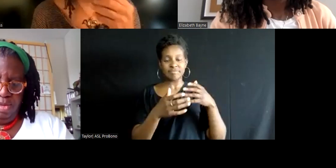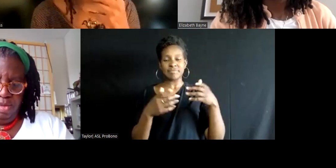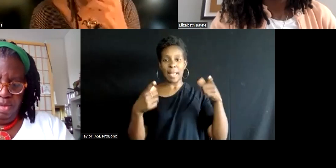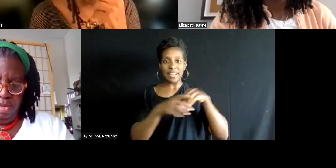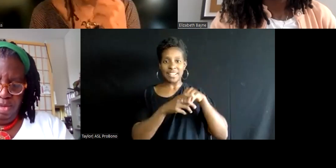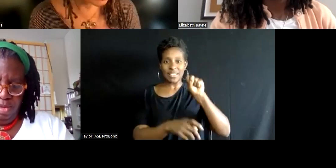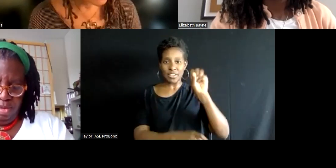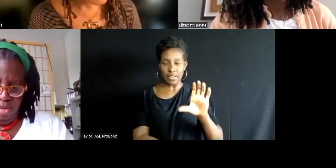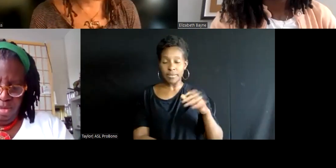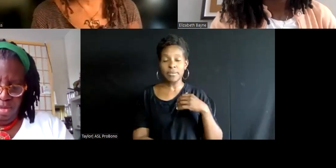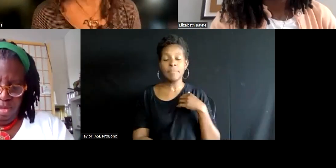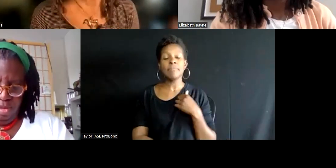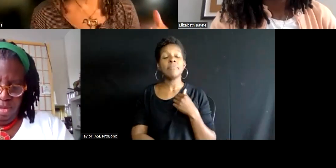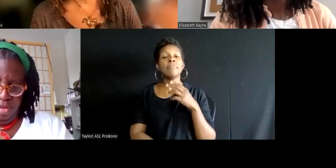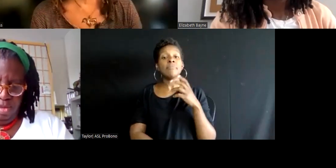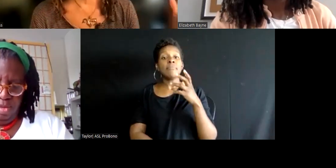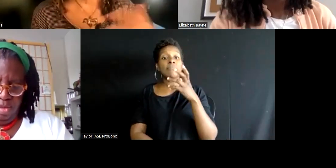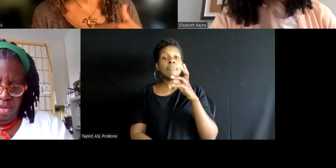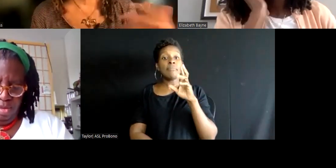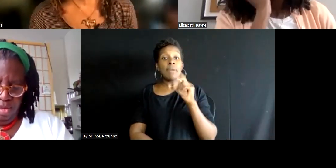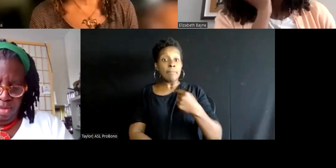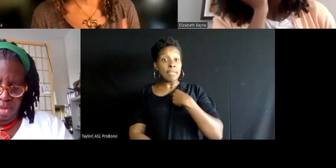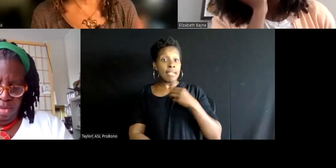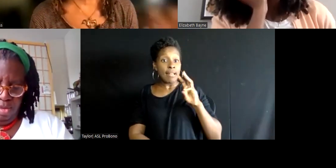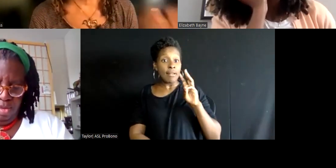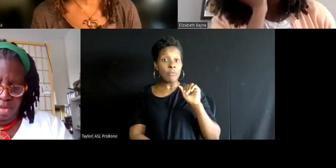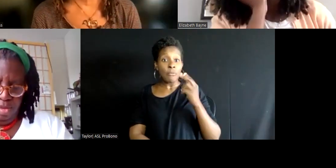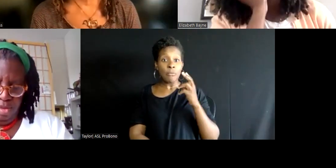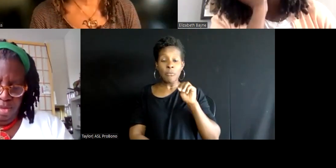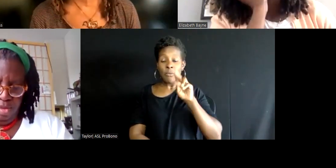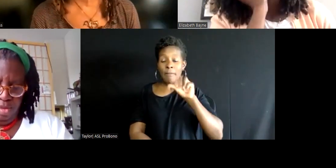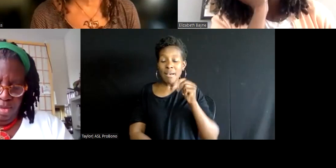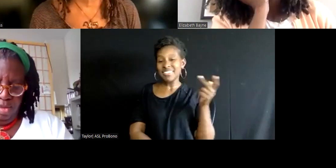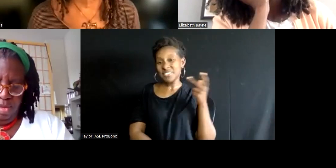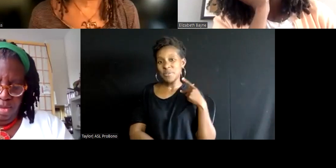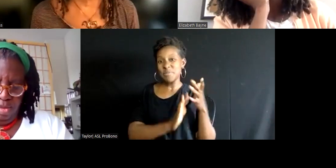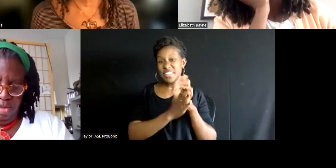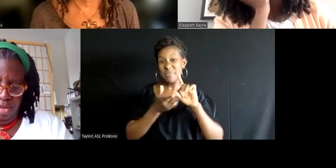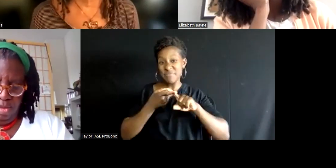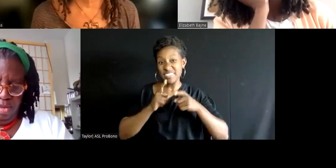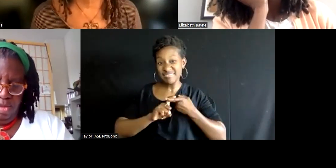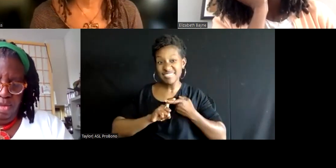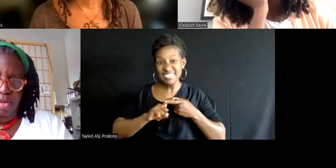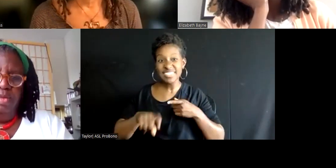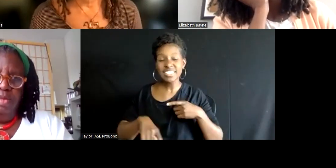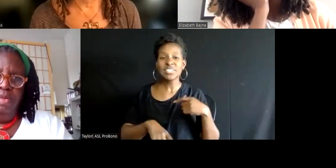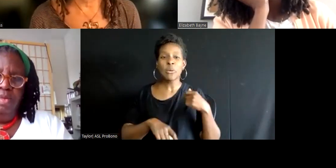and she actually had no idea. I was just this person that would come to South Carolina about once a month with a camera and was shooting a